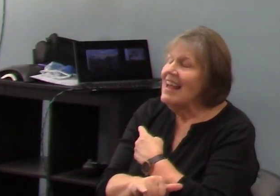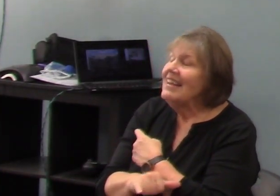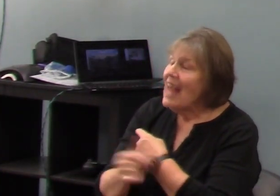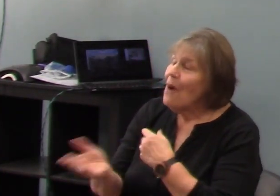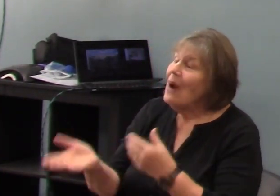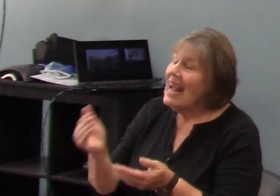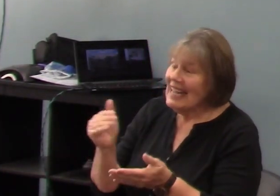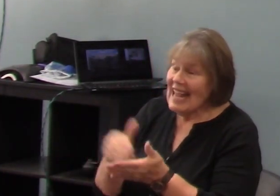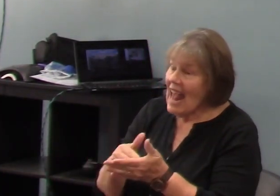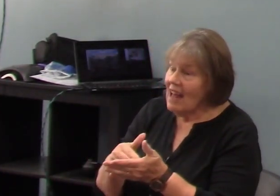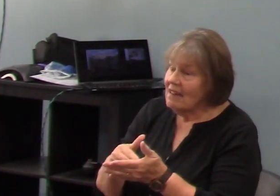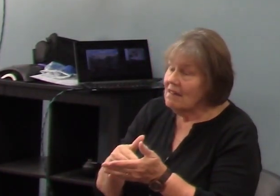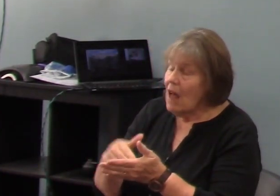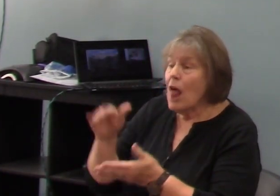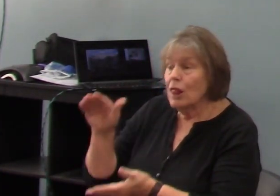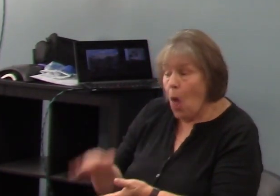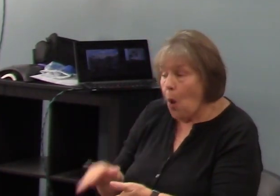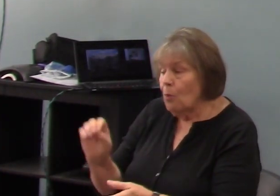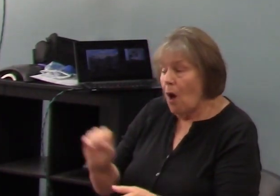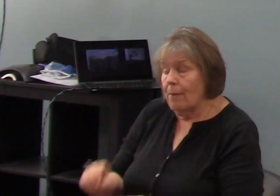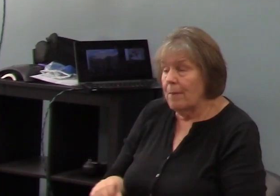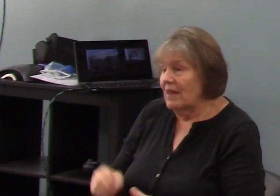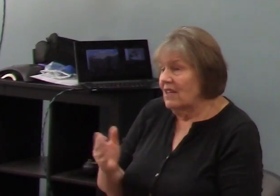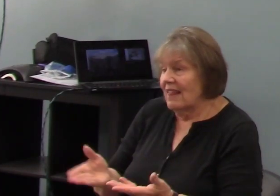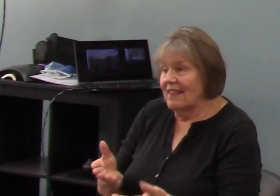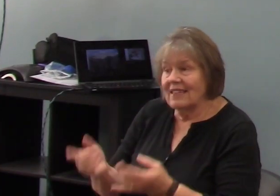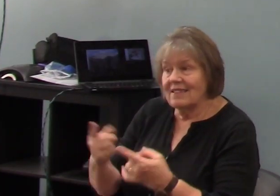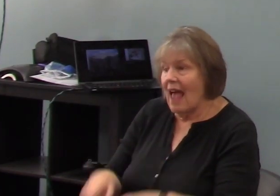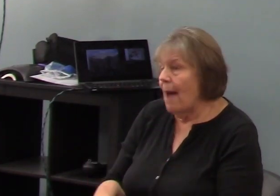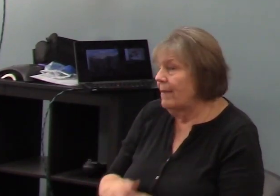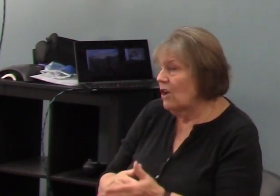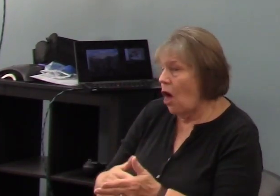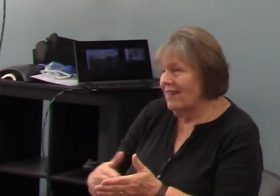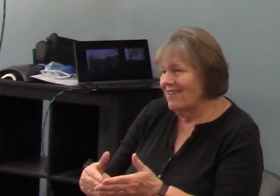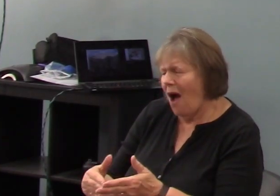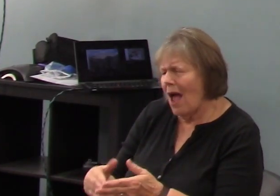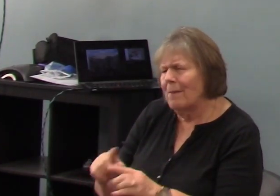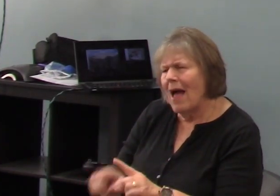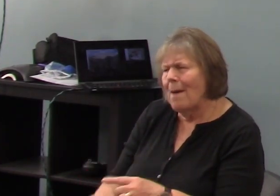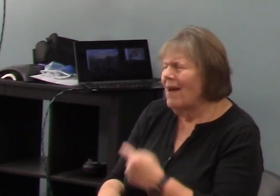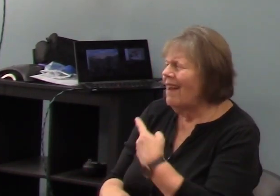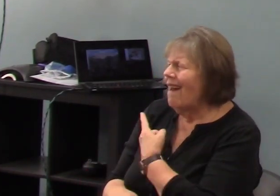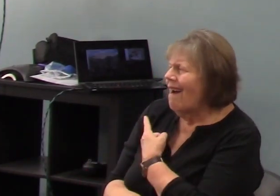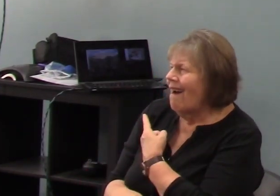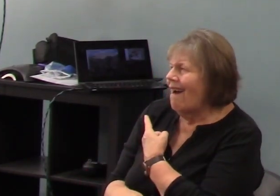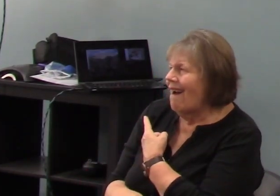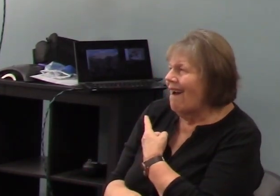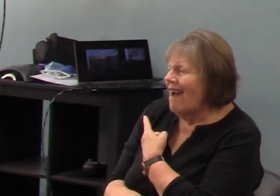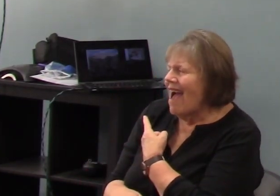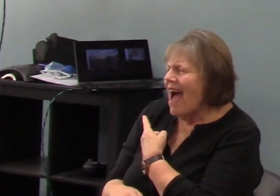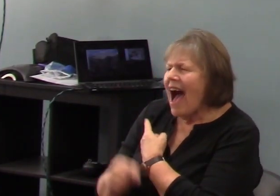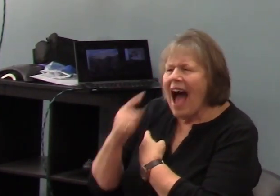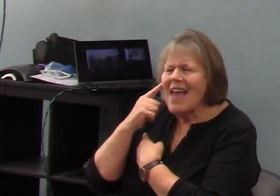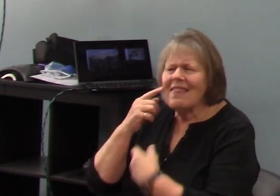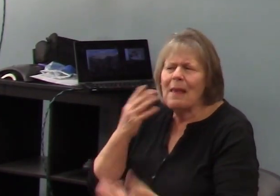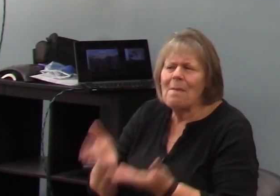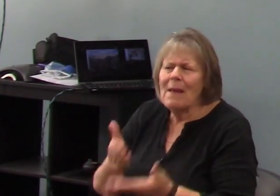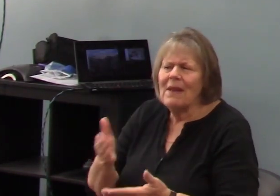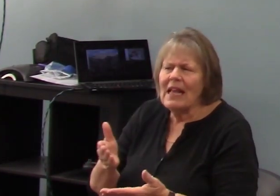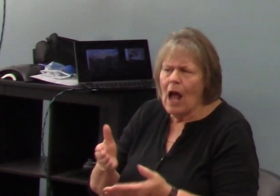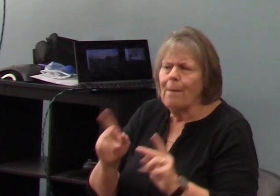time. What is it about this that feels like, I think a person might have put it there?